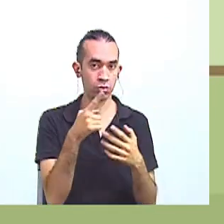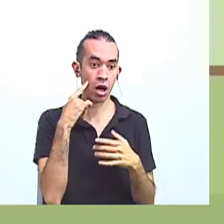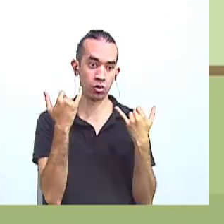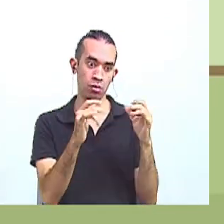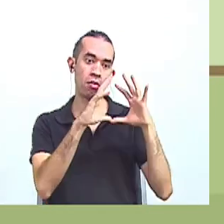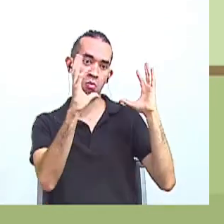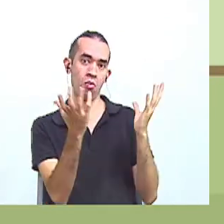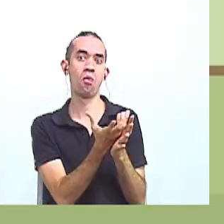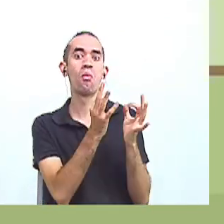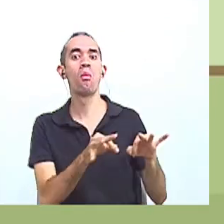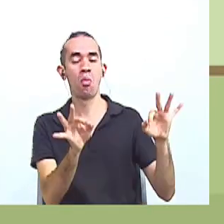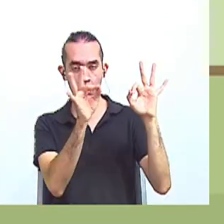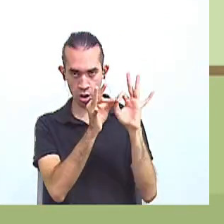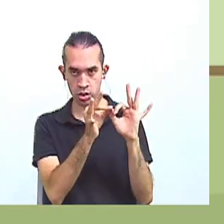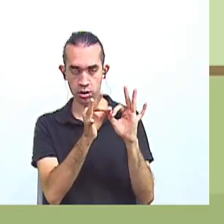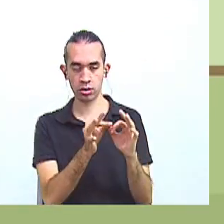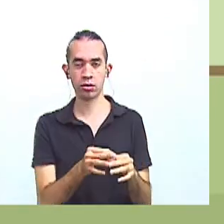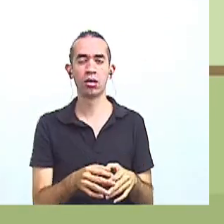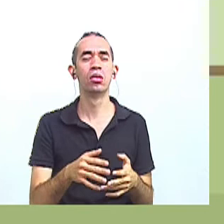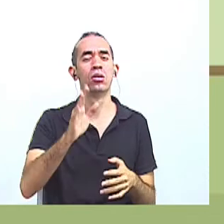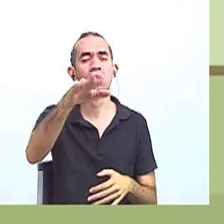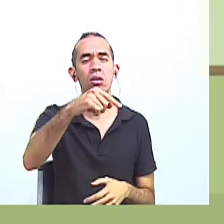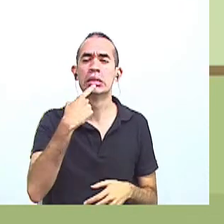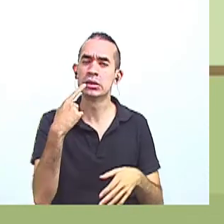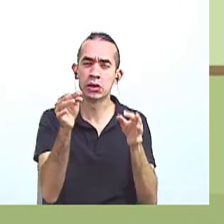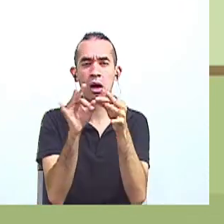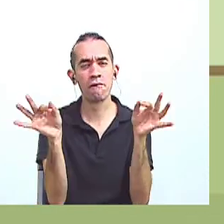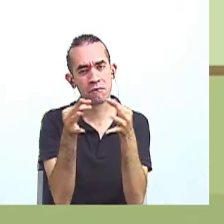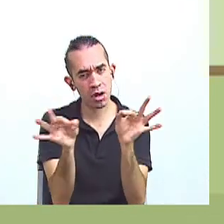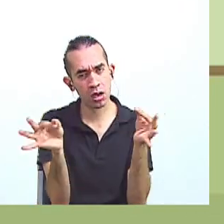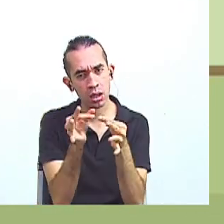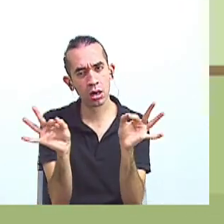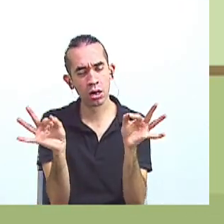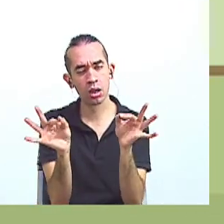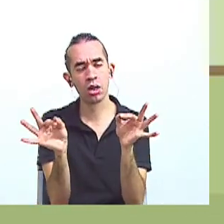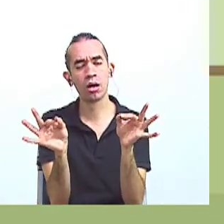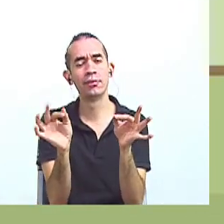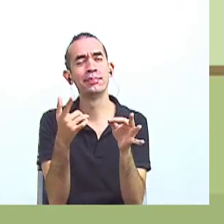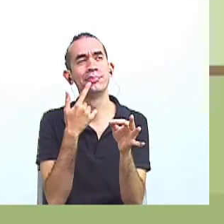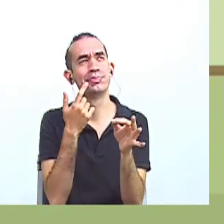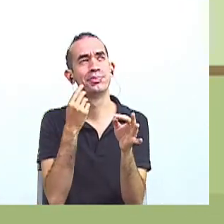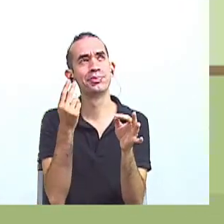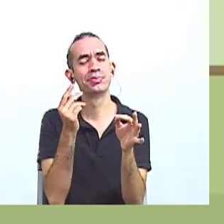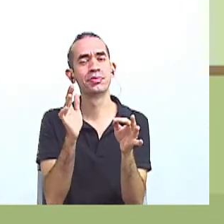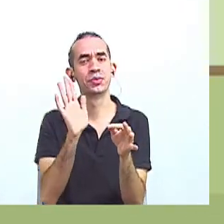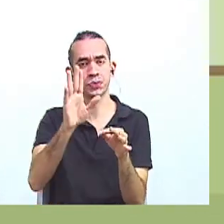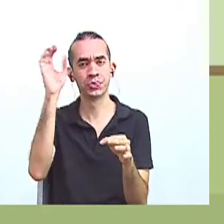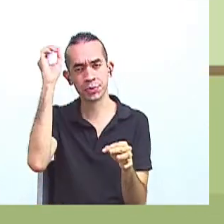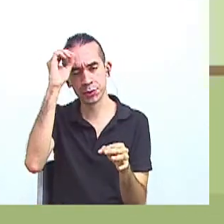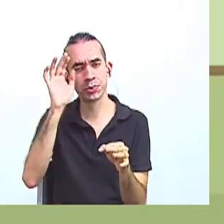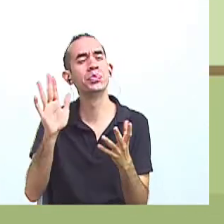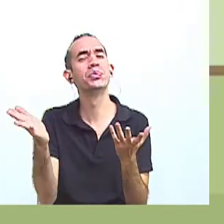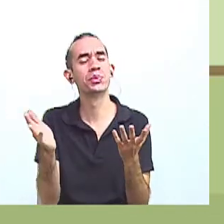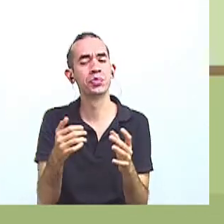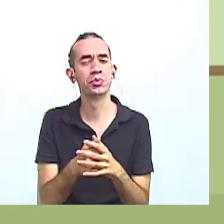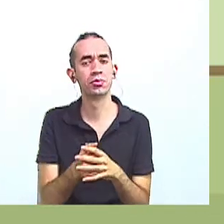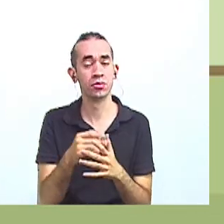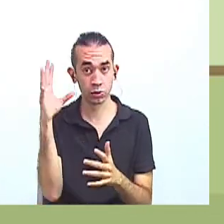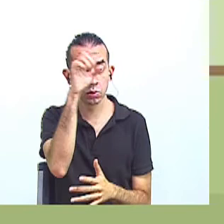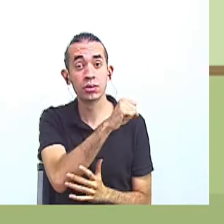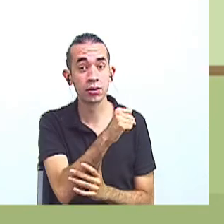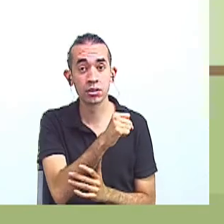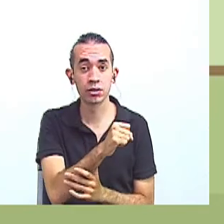world, right? What expression did she use to talk about her opinion? Did you notice